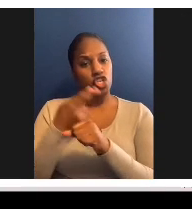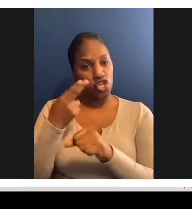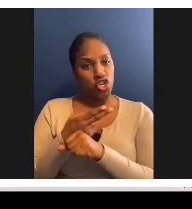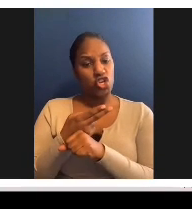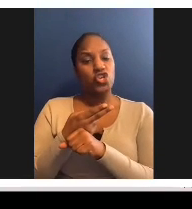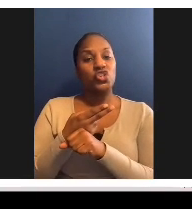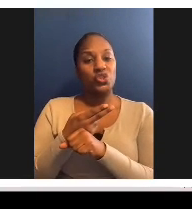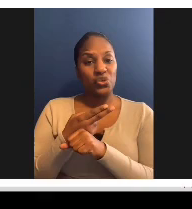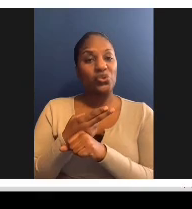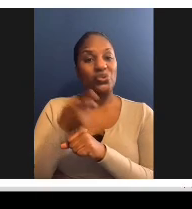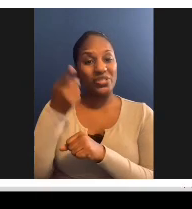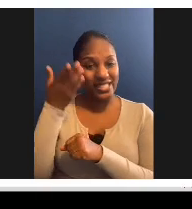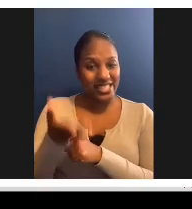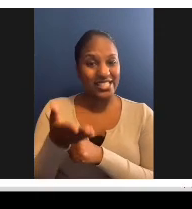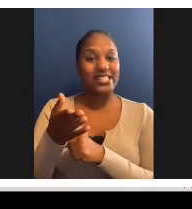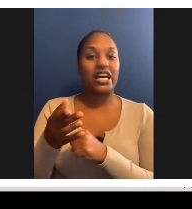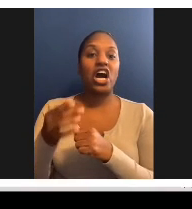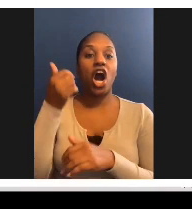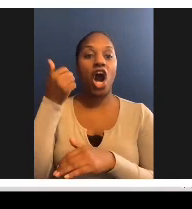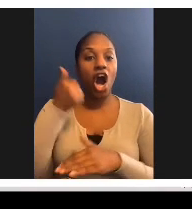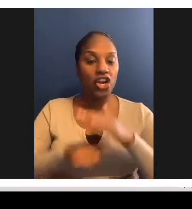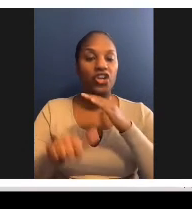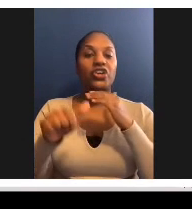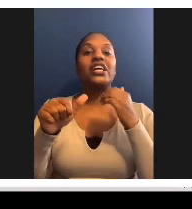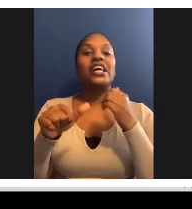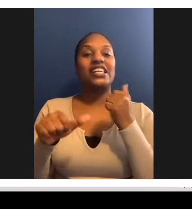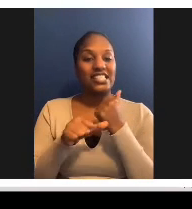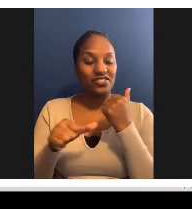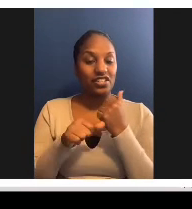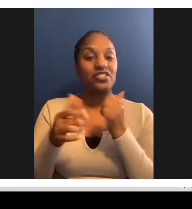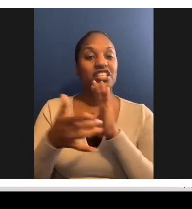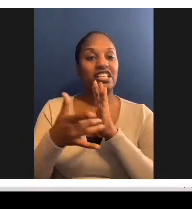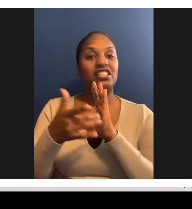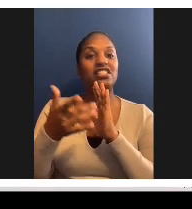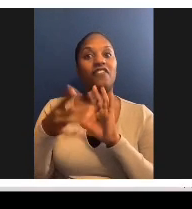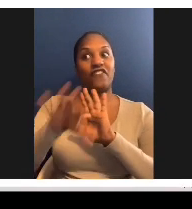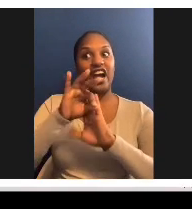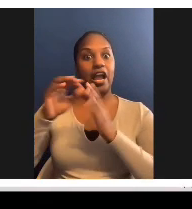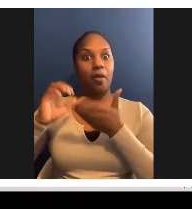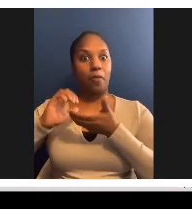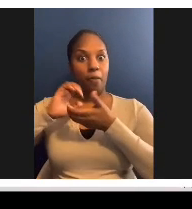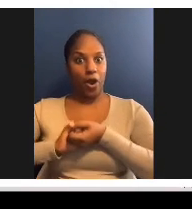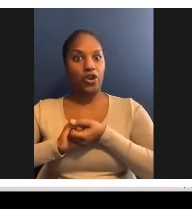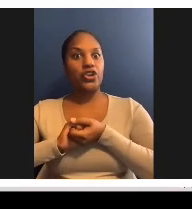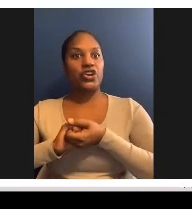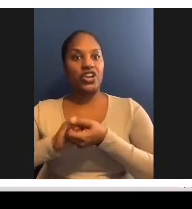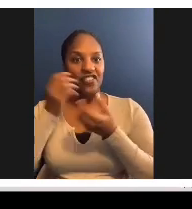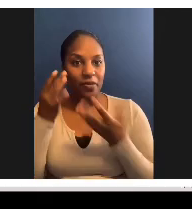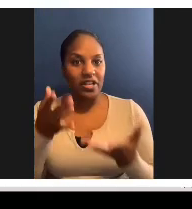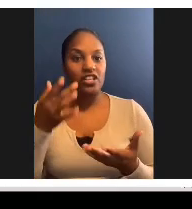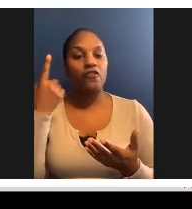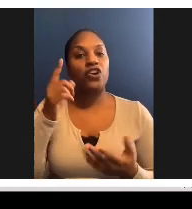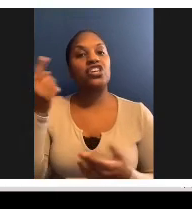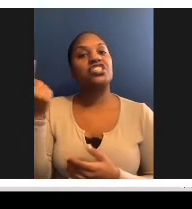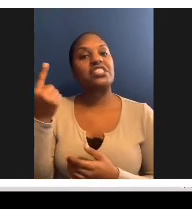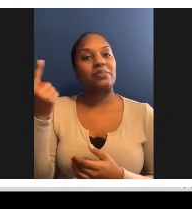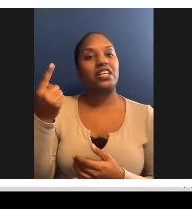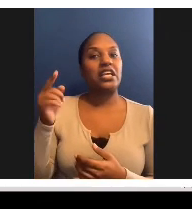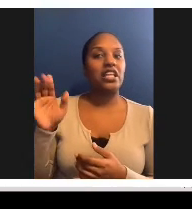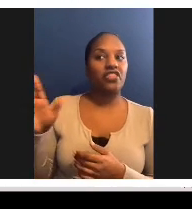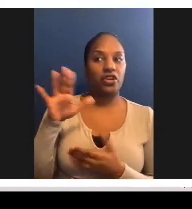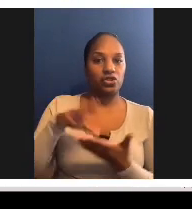assistive technology to try to find some pertinent information for something that their students may be able to